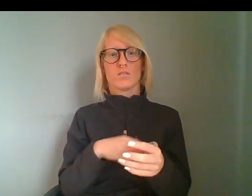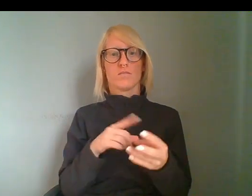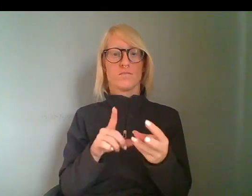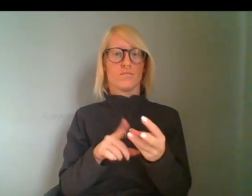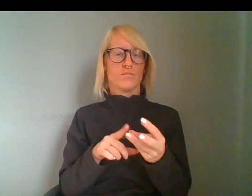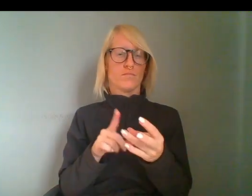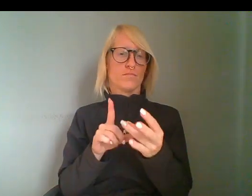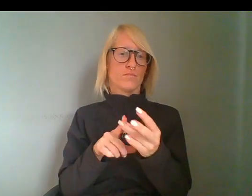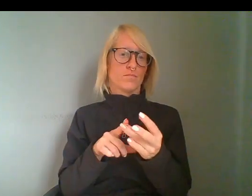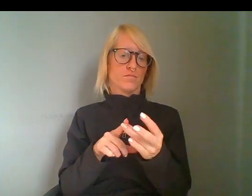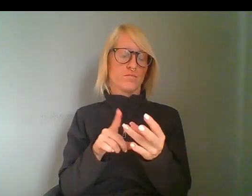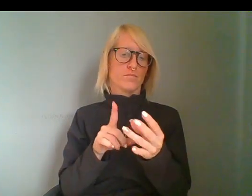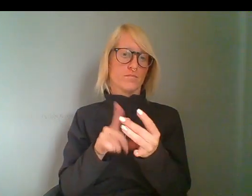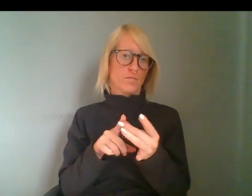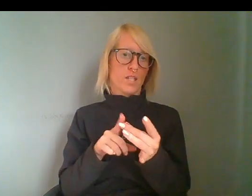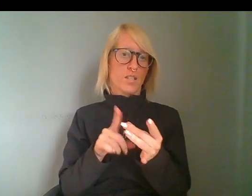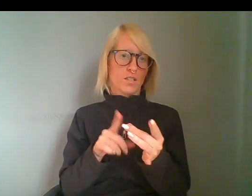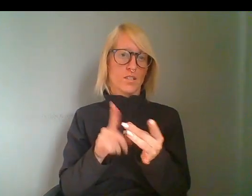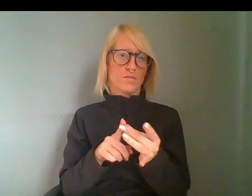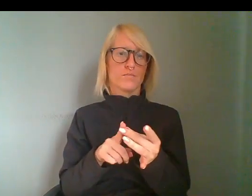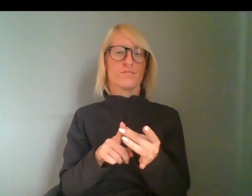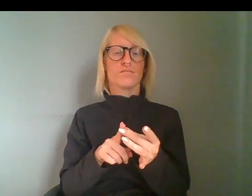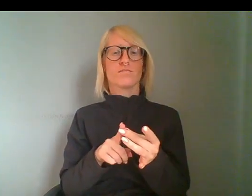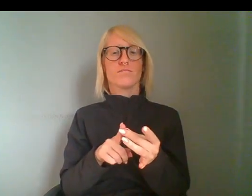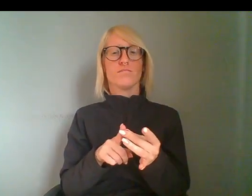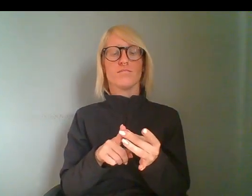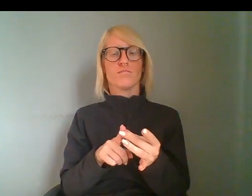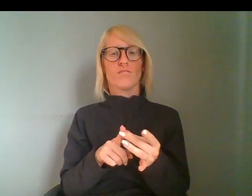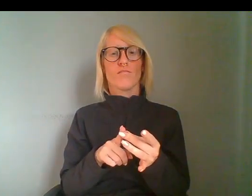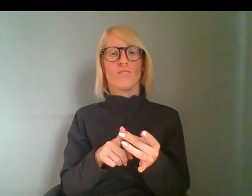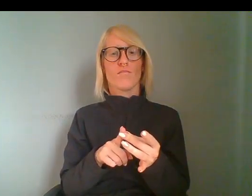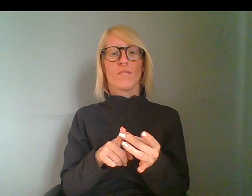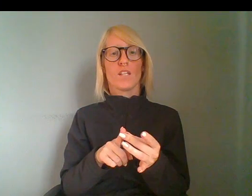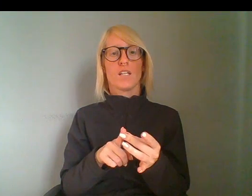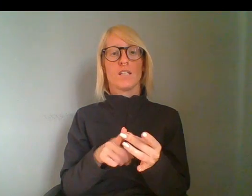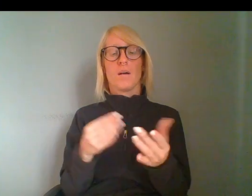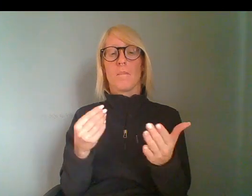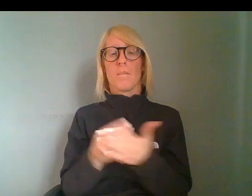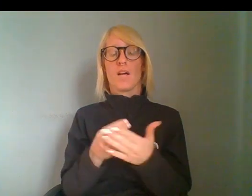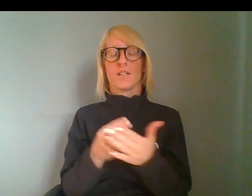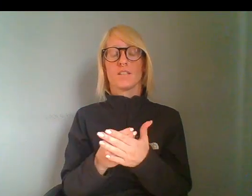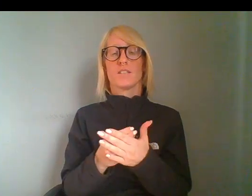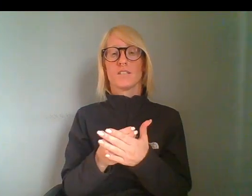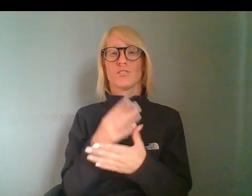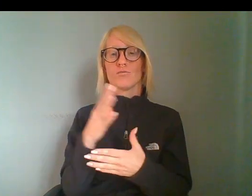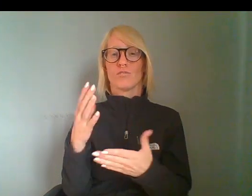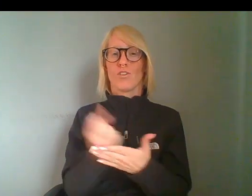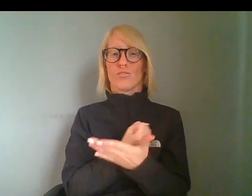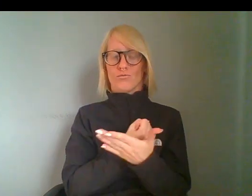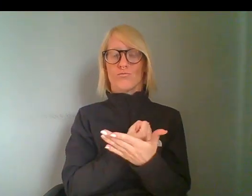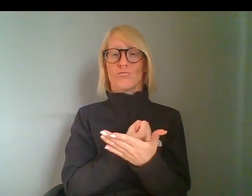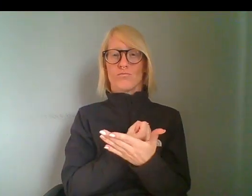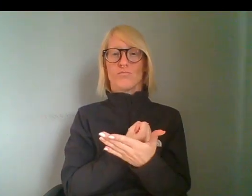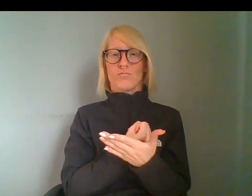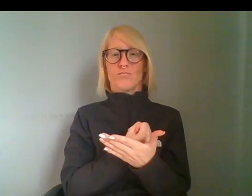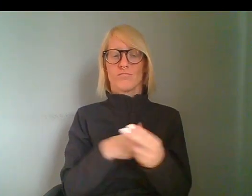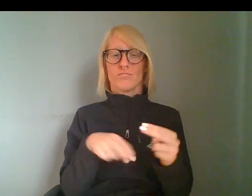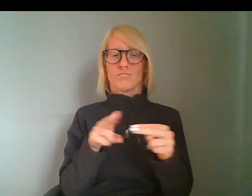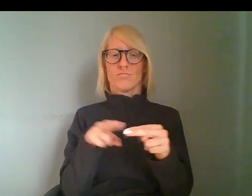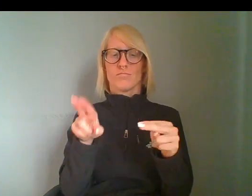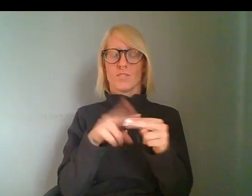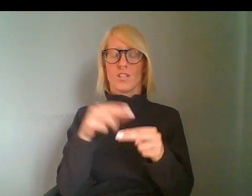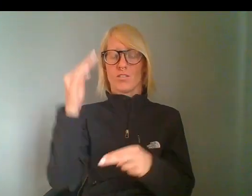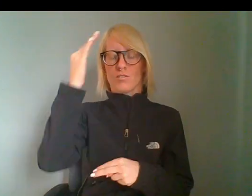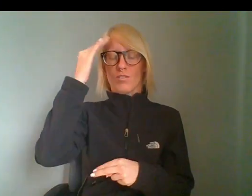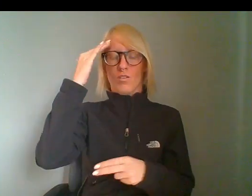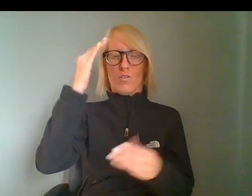then again, ultimately, if you are raising money, that's great. I don't know that the money would necessarily come pouring in, but I think it's nice to have a measure of what's coming